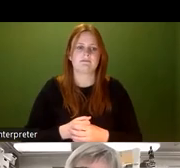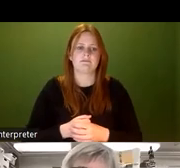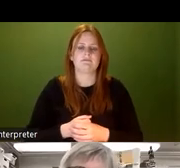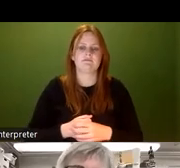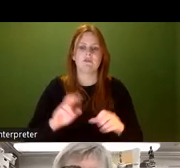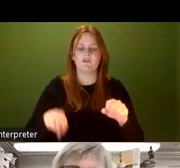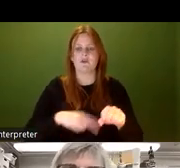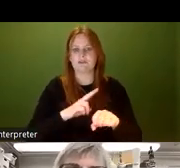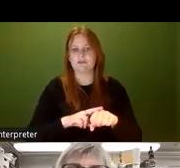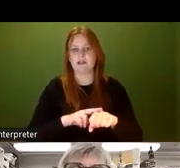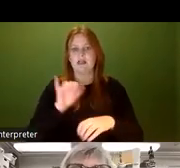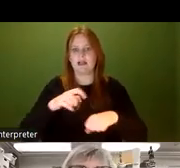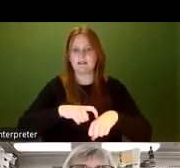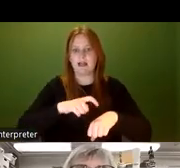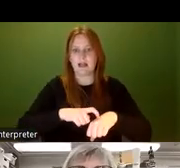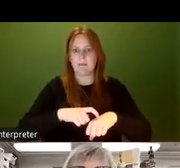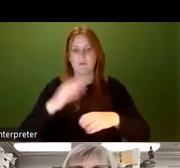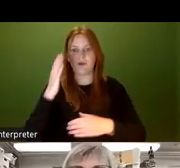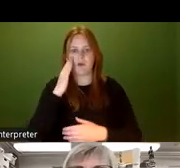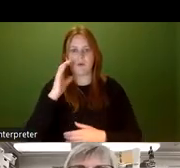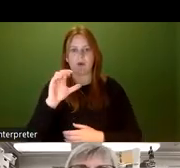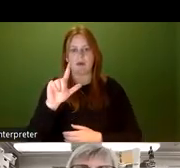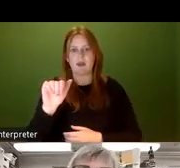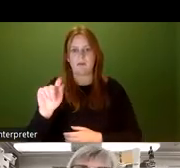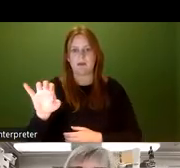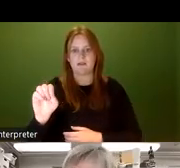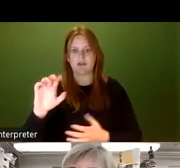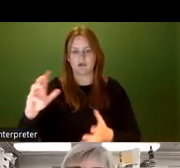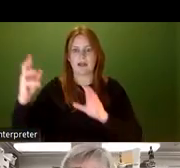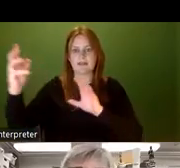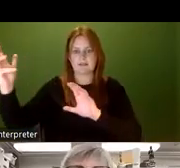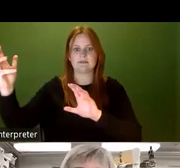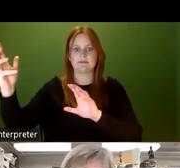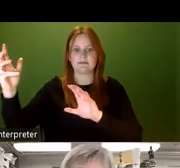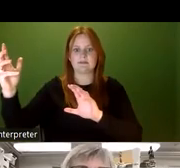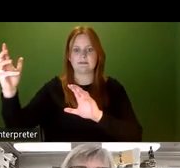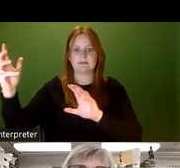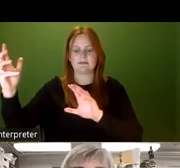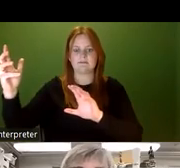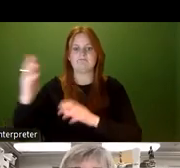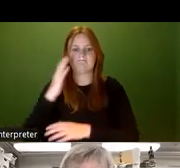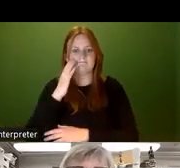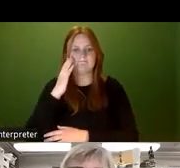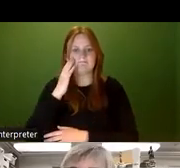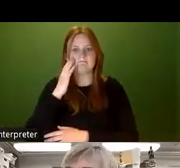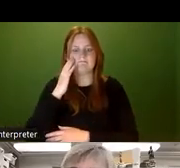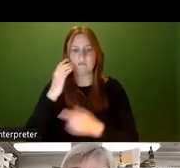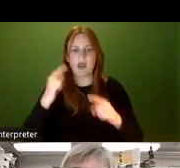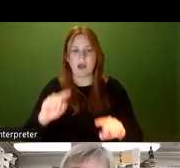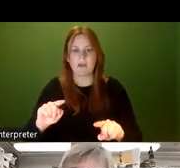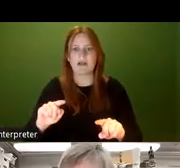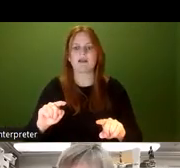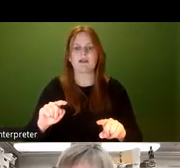well aware at that point of our climate crisis and how it wasn't any longer way out there in the distance, but we were